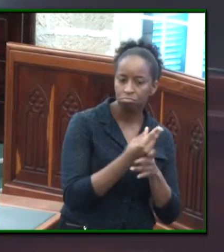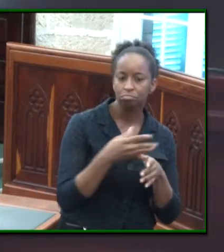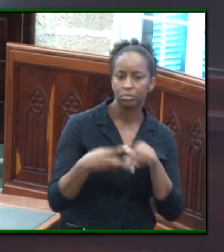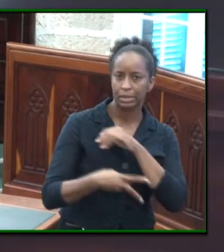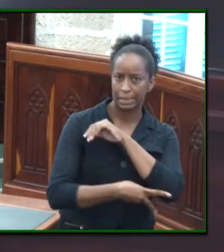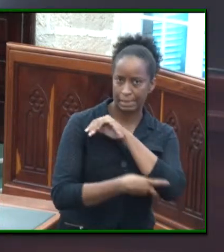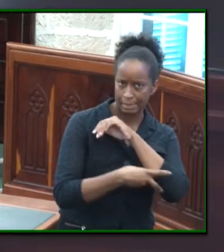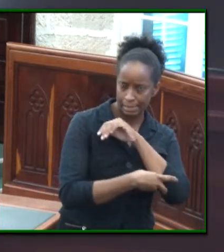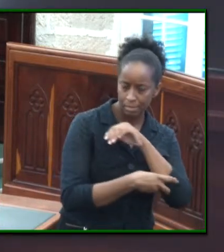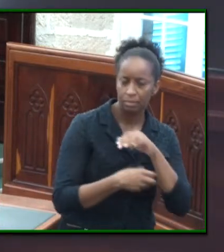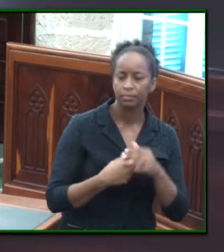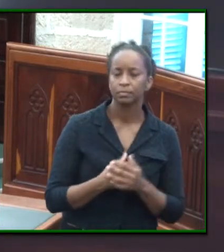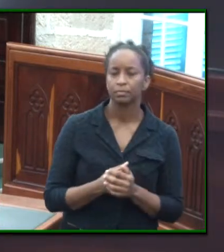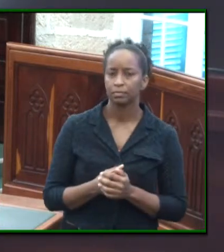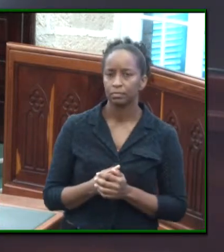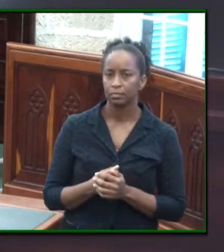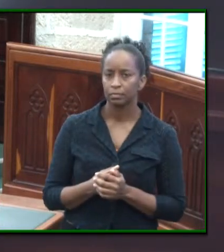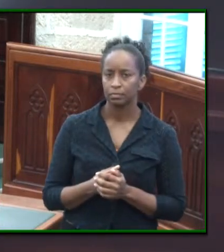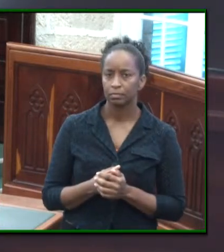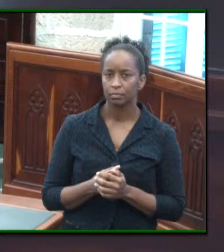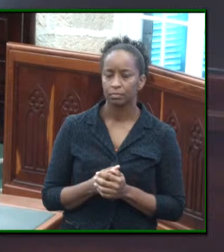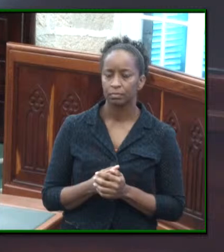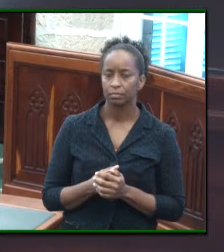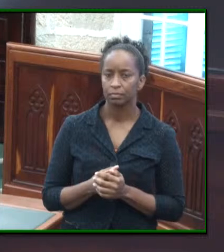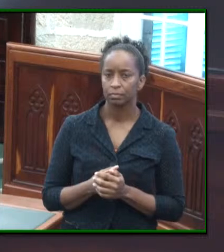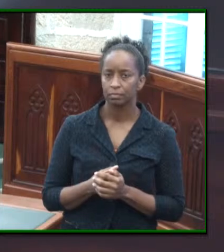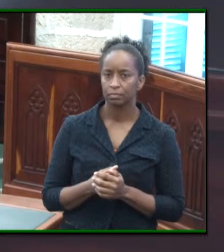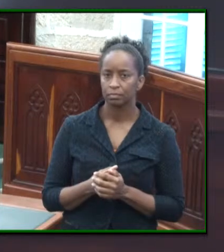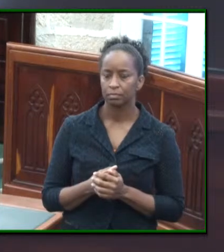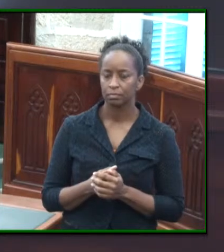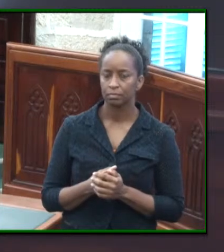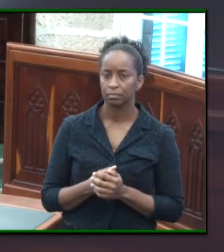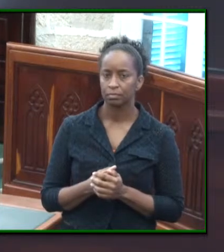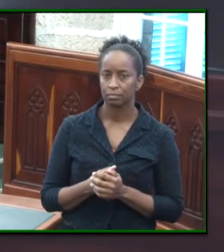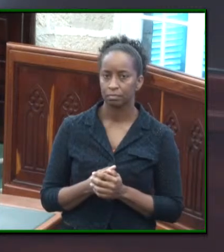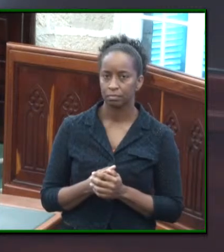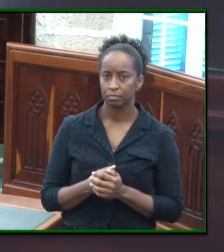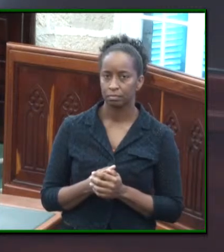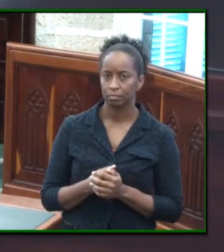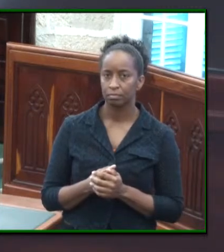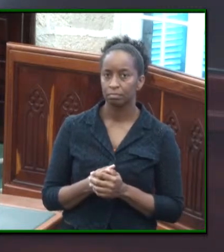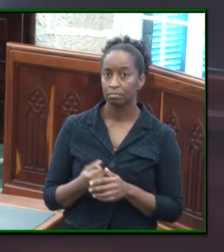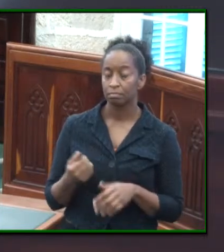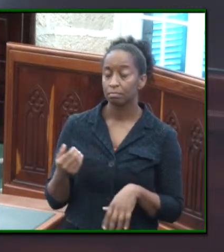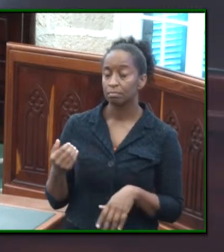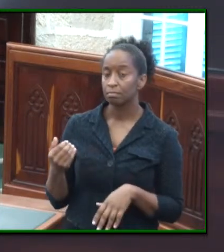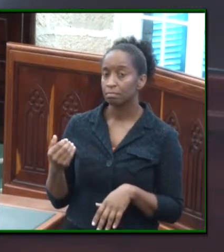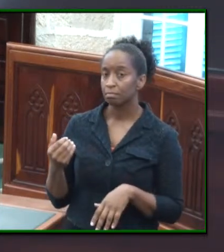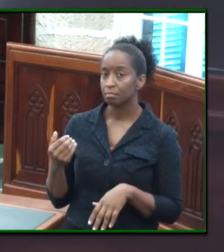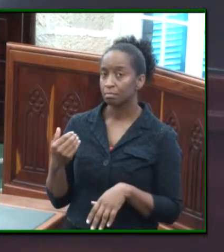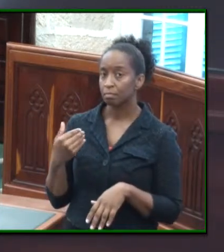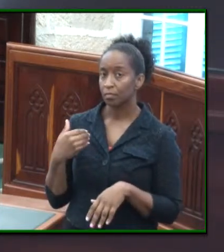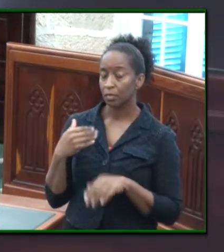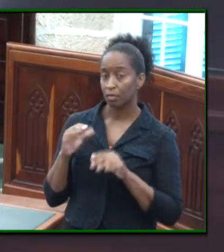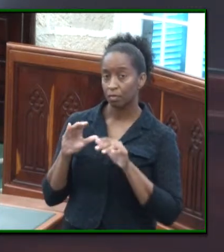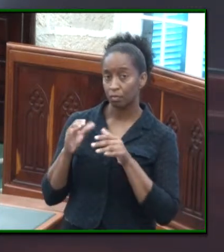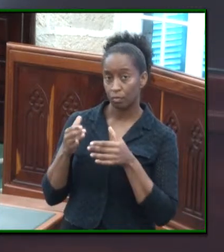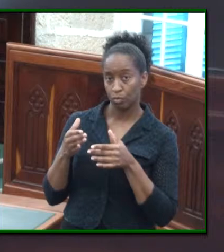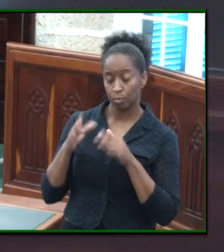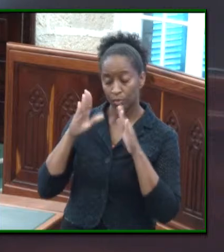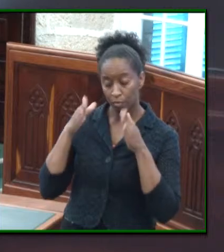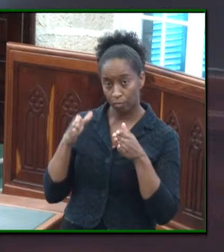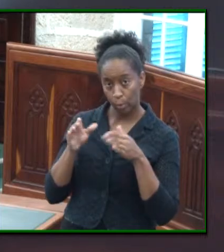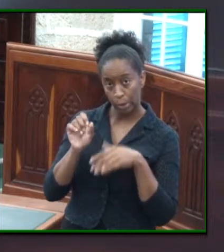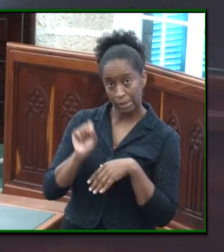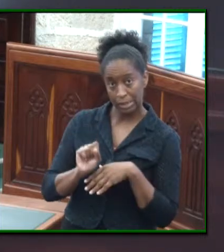major agricultural belt in the island. That is in the southern part of the country. That is St. Philip